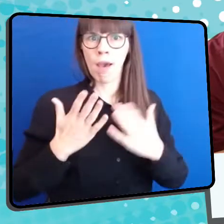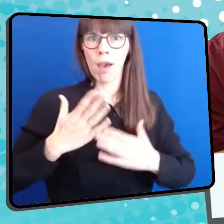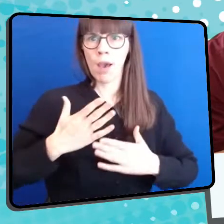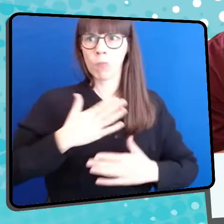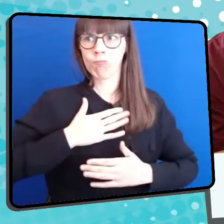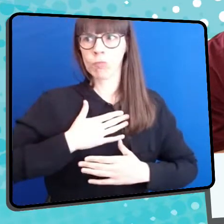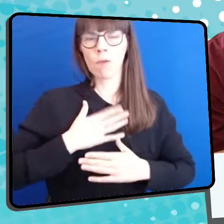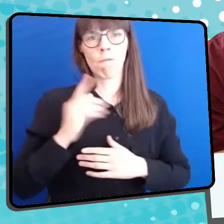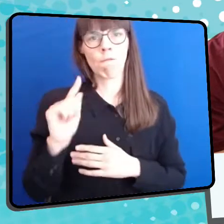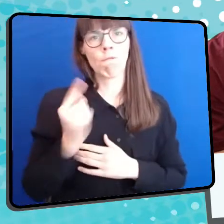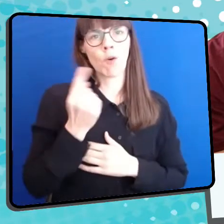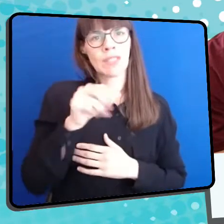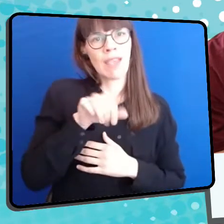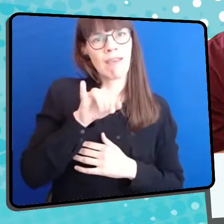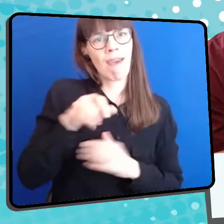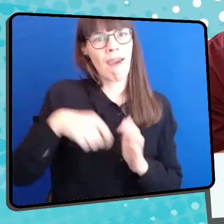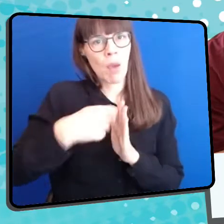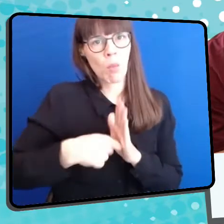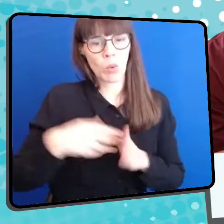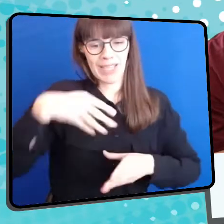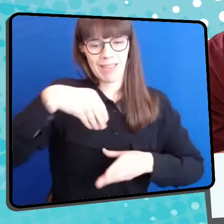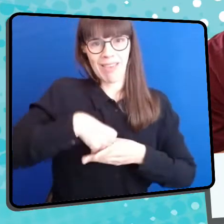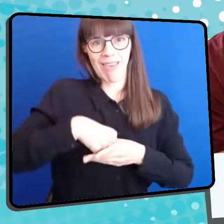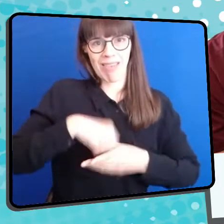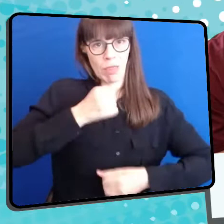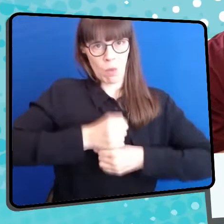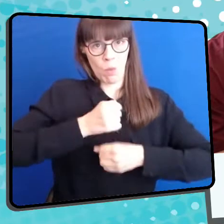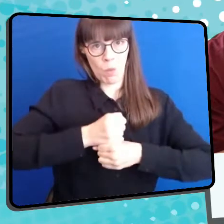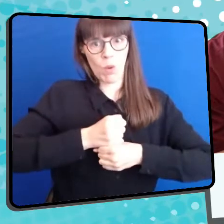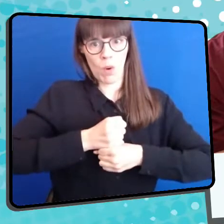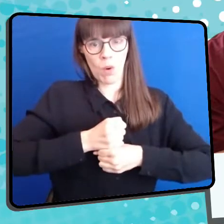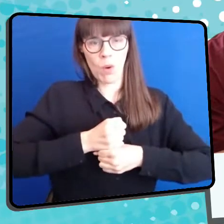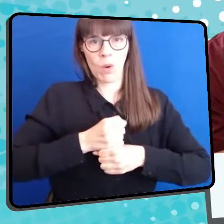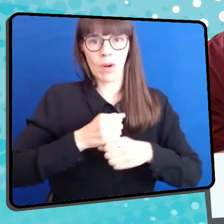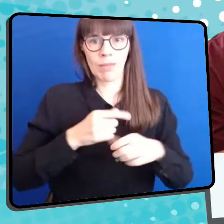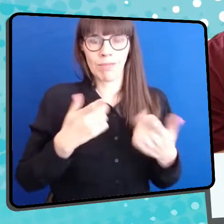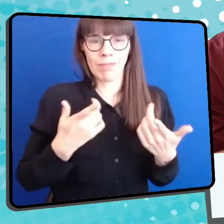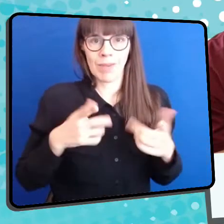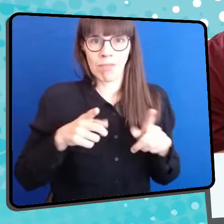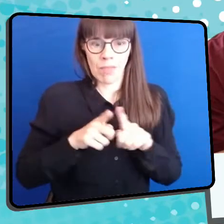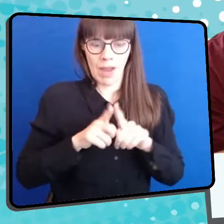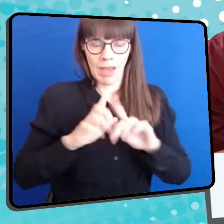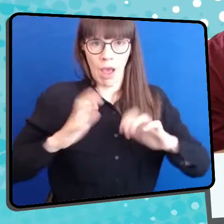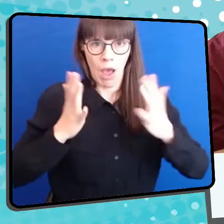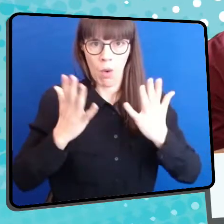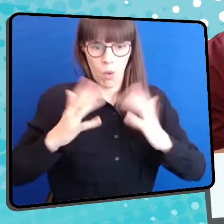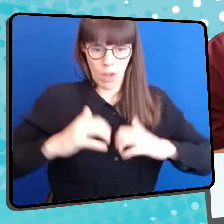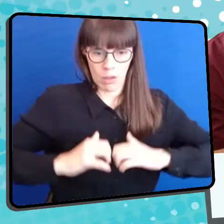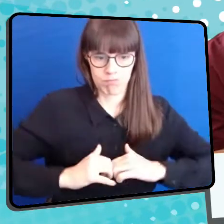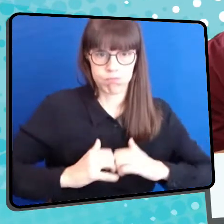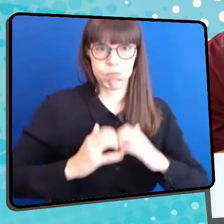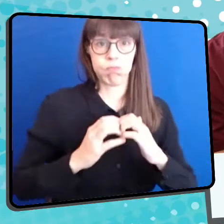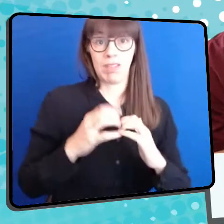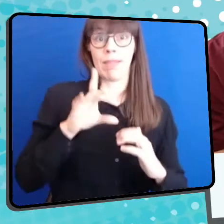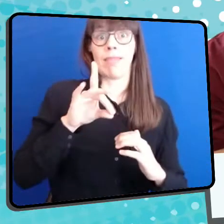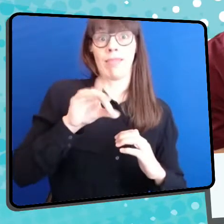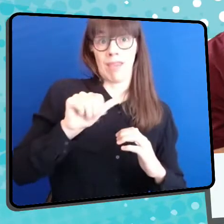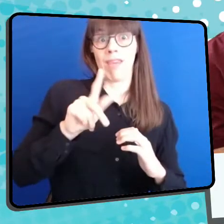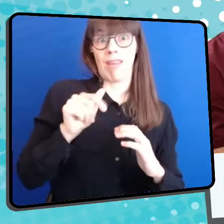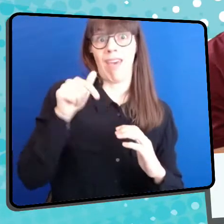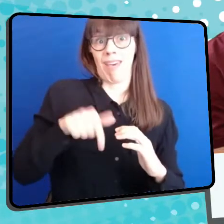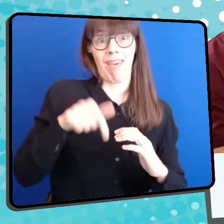AI project with inside their own business. The data is the fuel, isn't it, in some senses? So important.